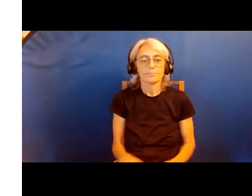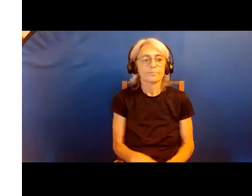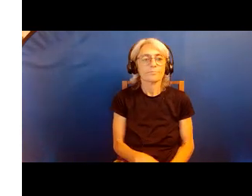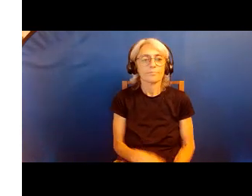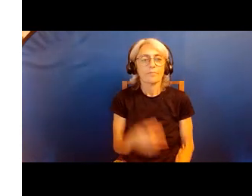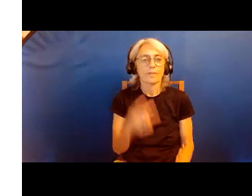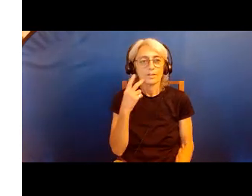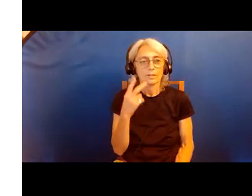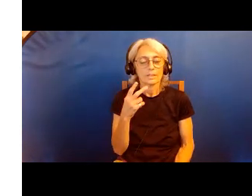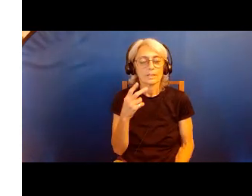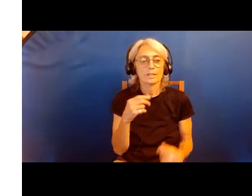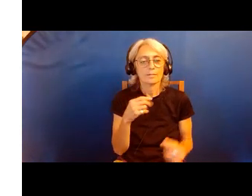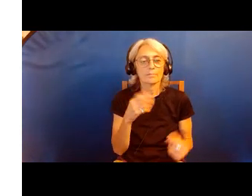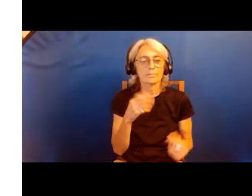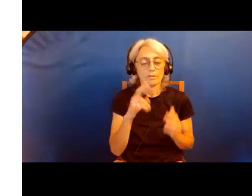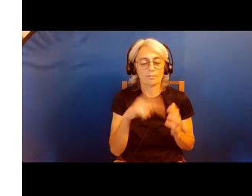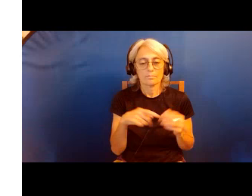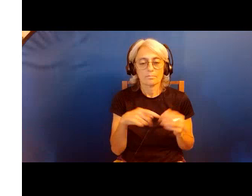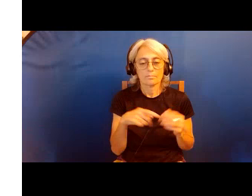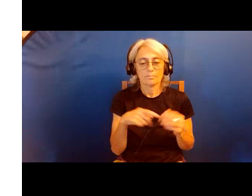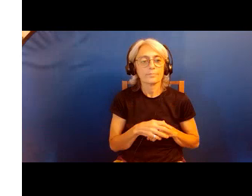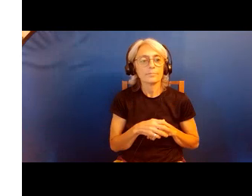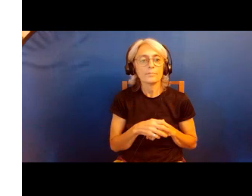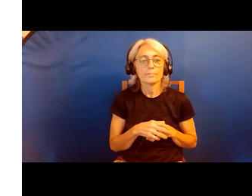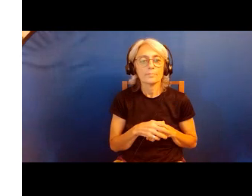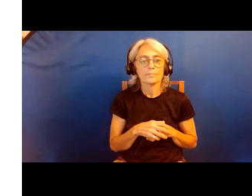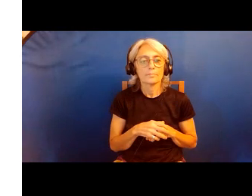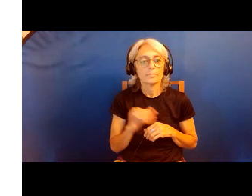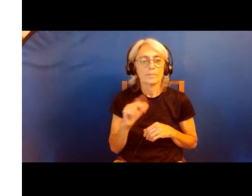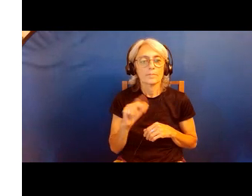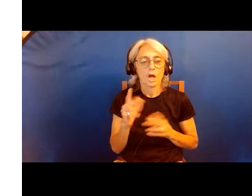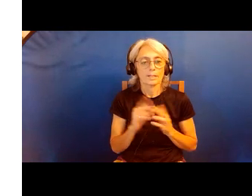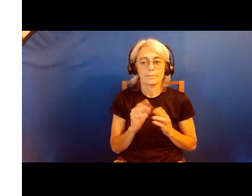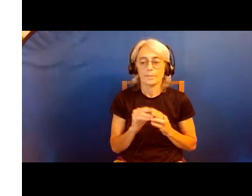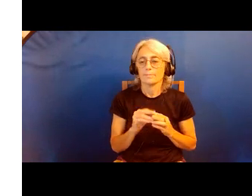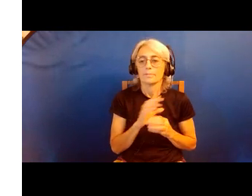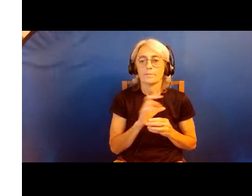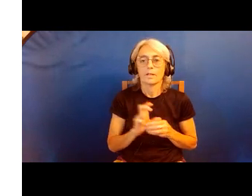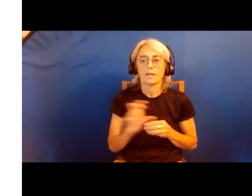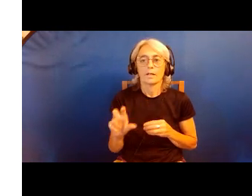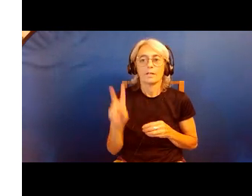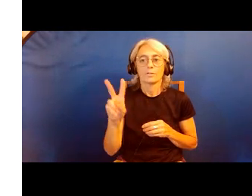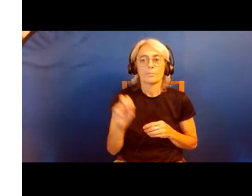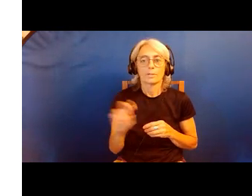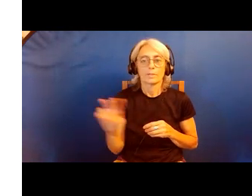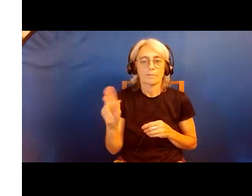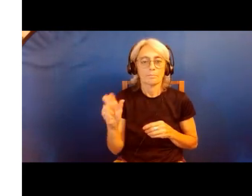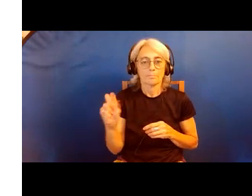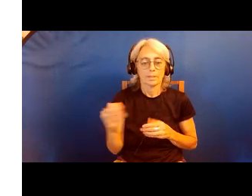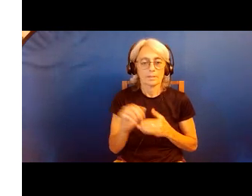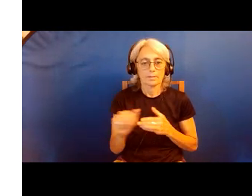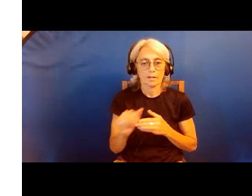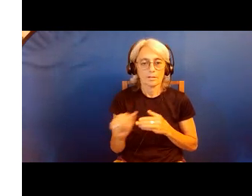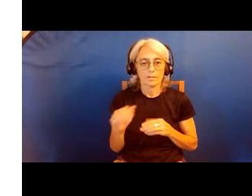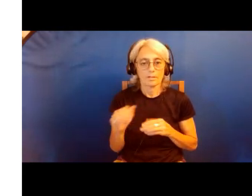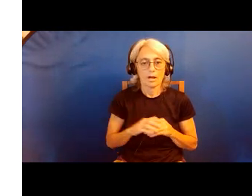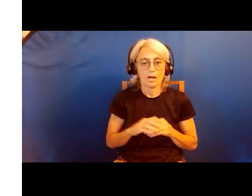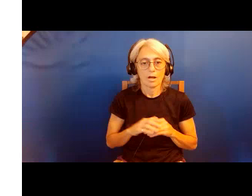material, through the August meeting, the commission allocated $2.7 billion onto 208